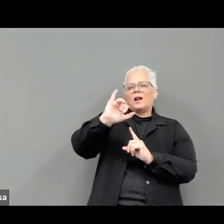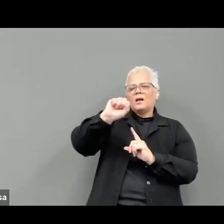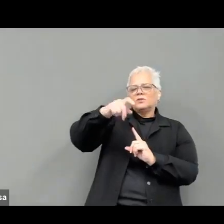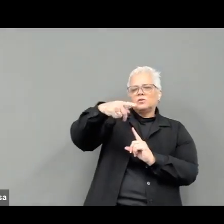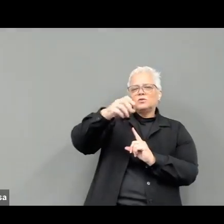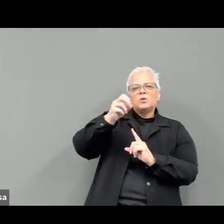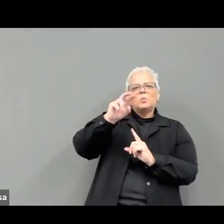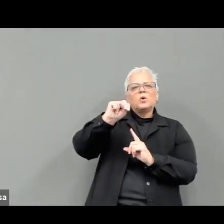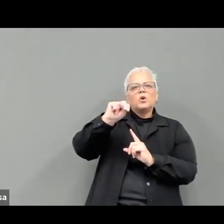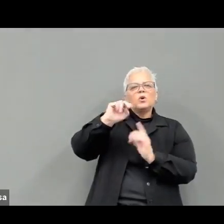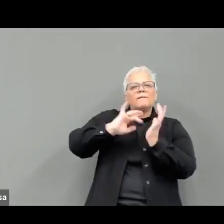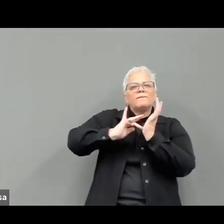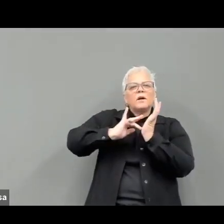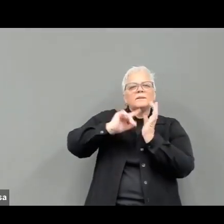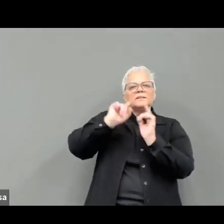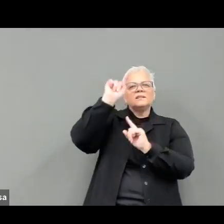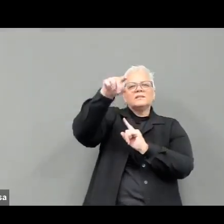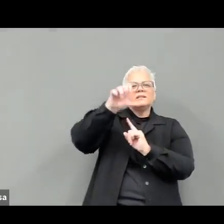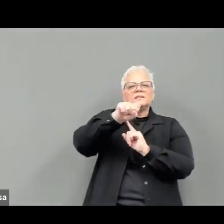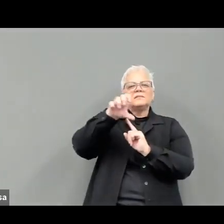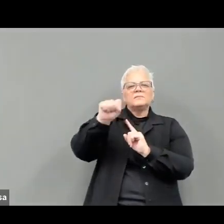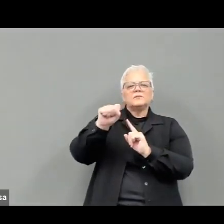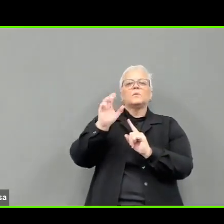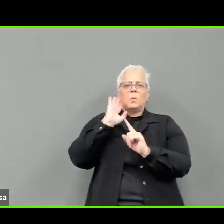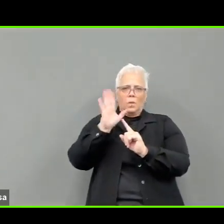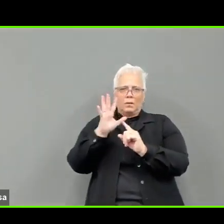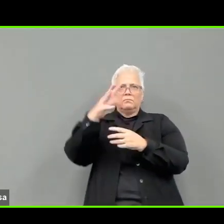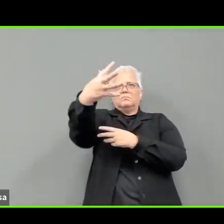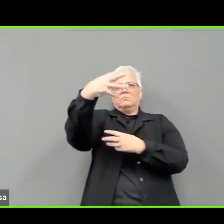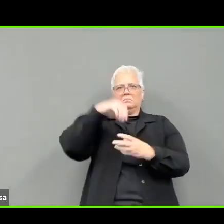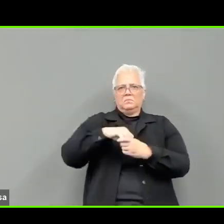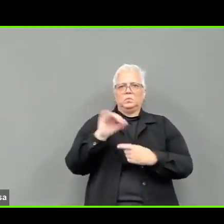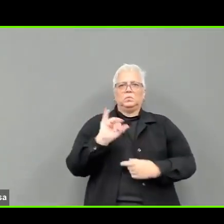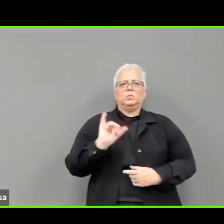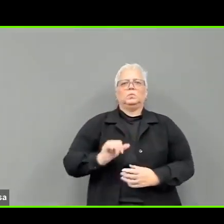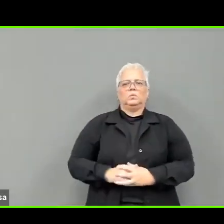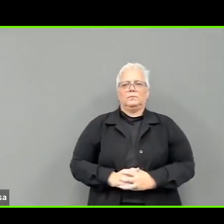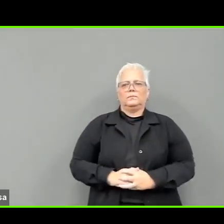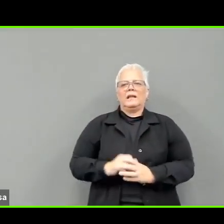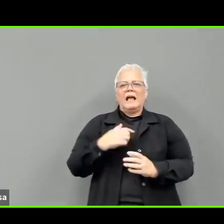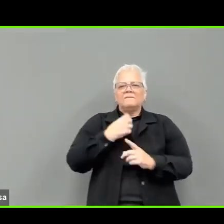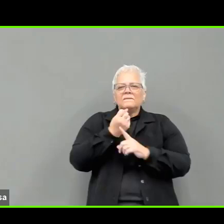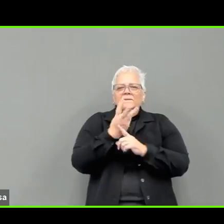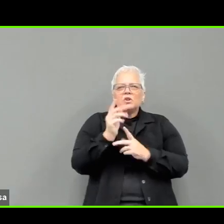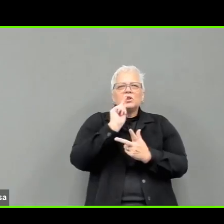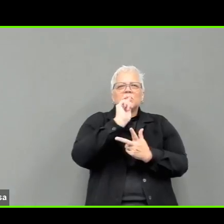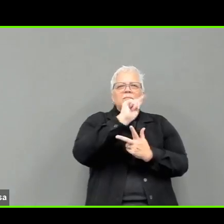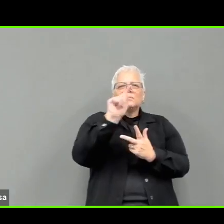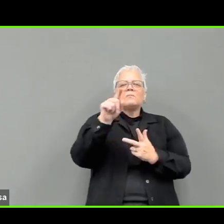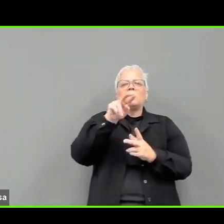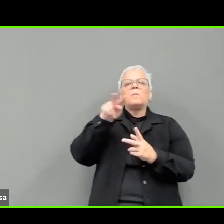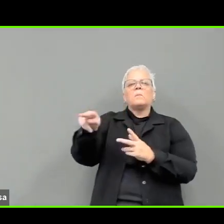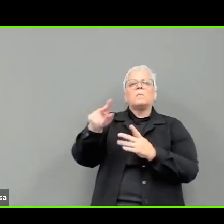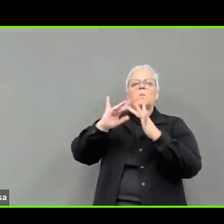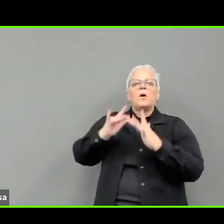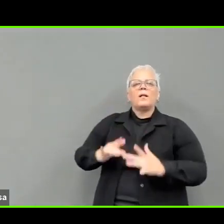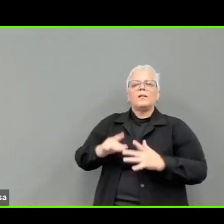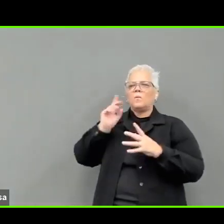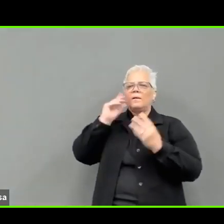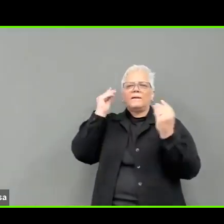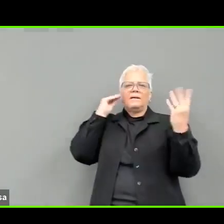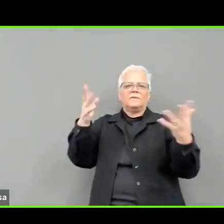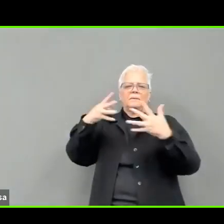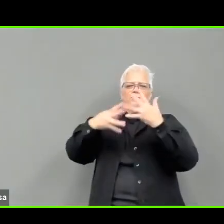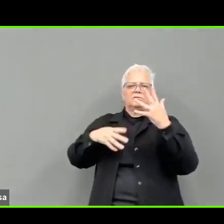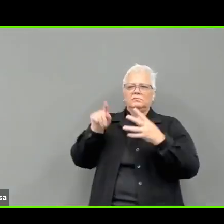all of our frontline workers. Thank you. Thank you, Commissioner Keith. Please stand by while we bring everybody in for our